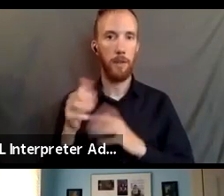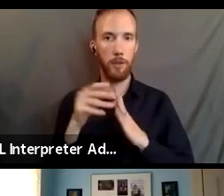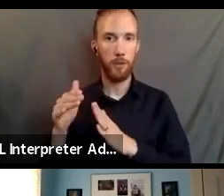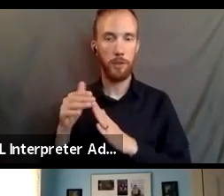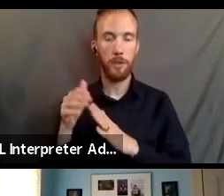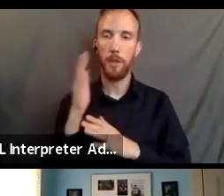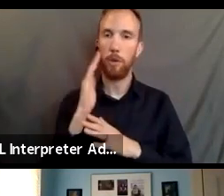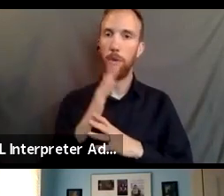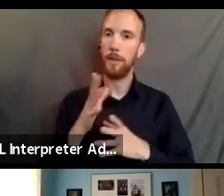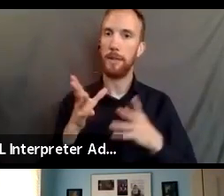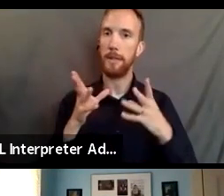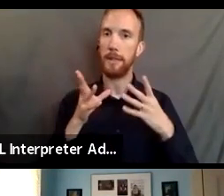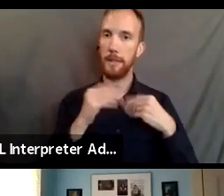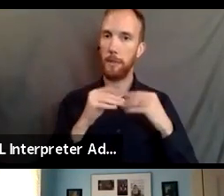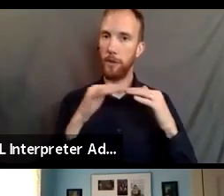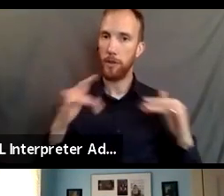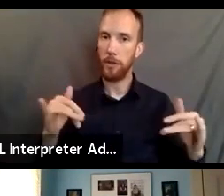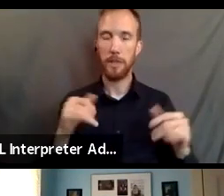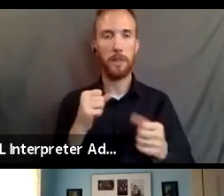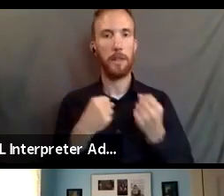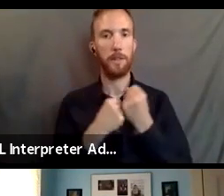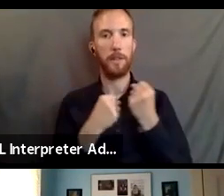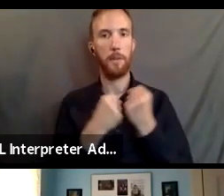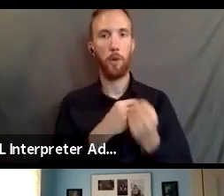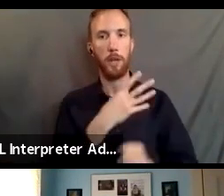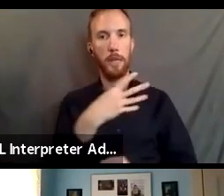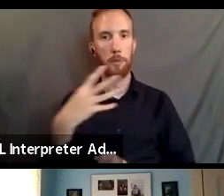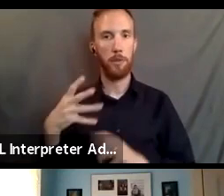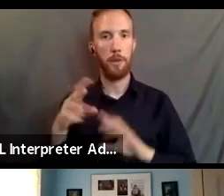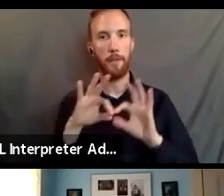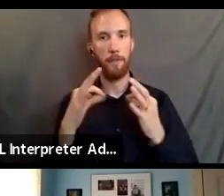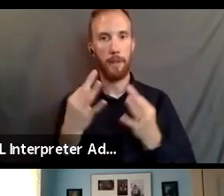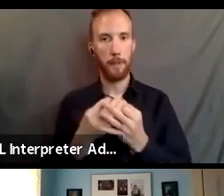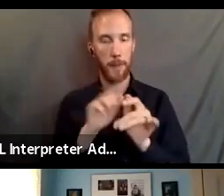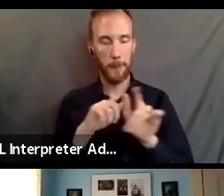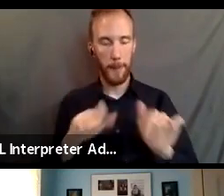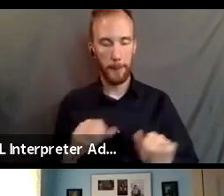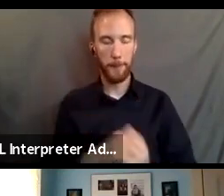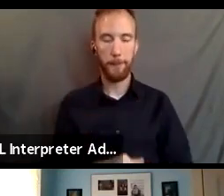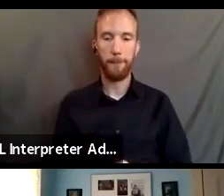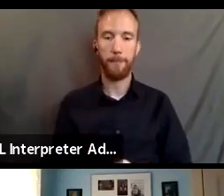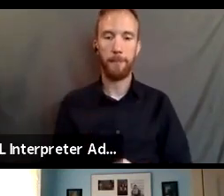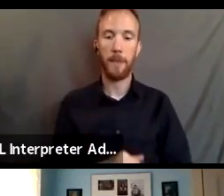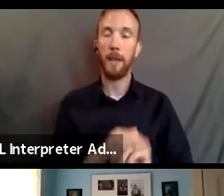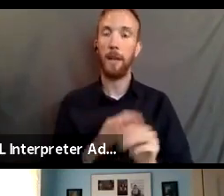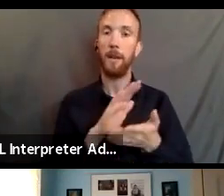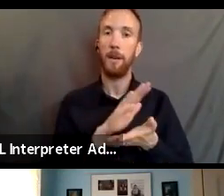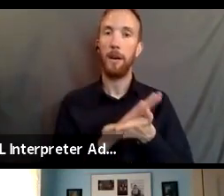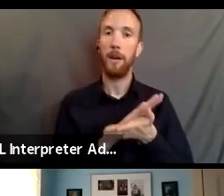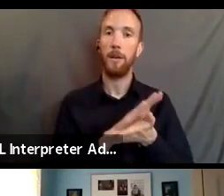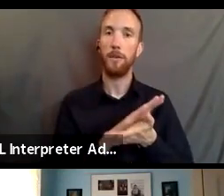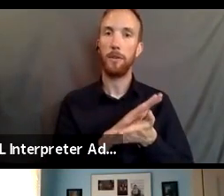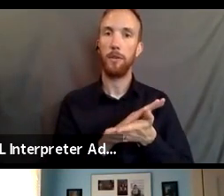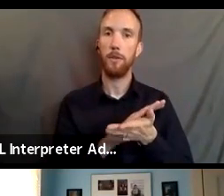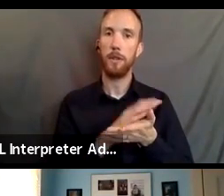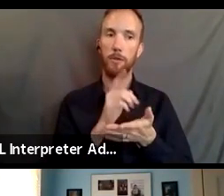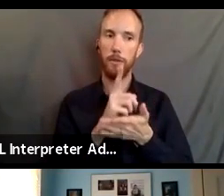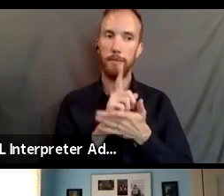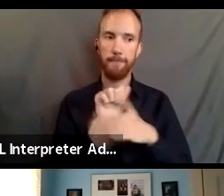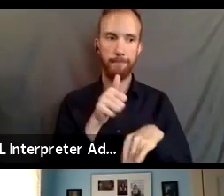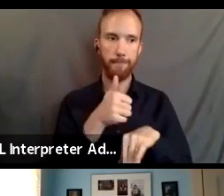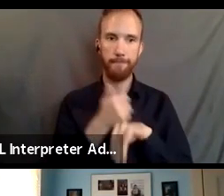and support the needs of immigrant families at the same time a school that is intentional in embracing different